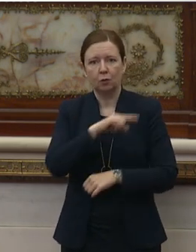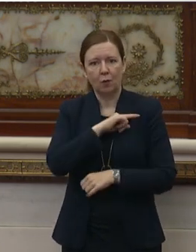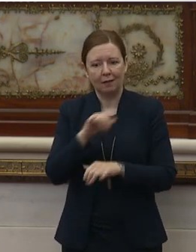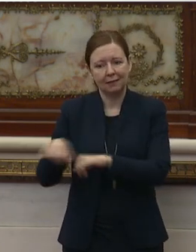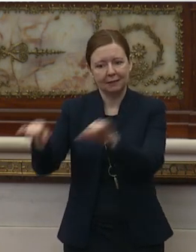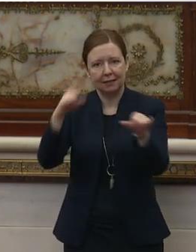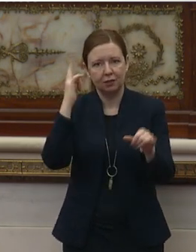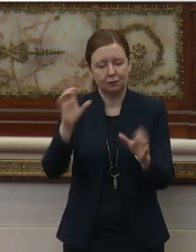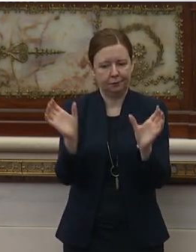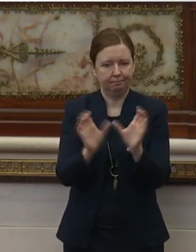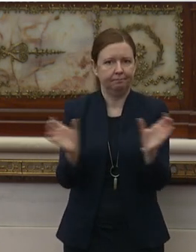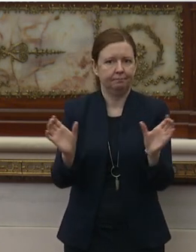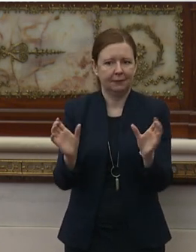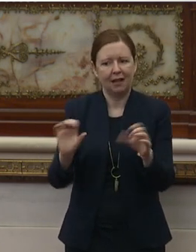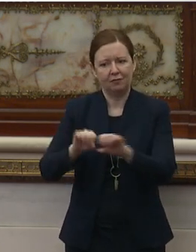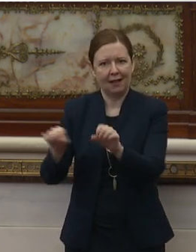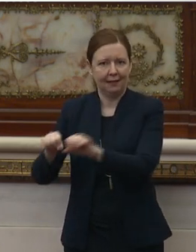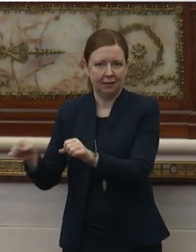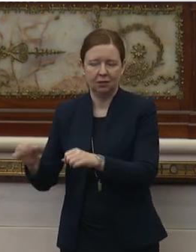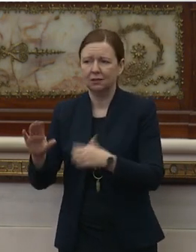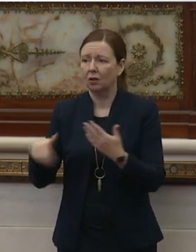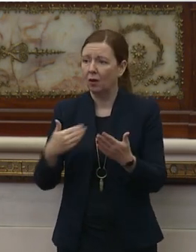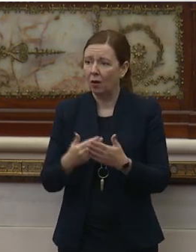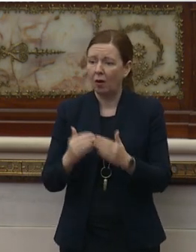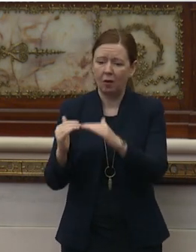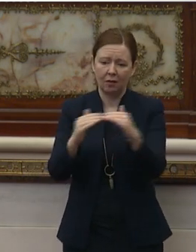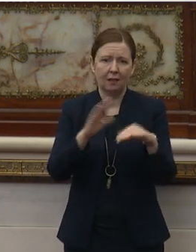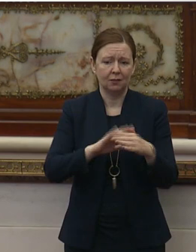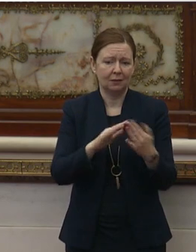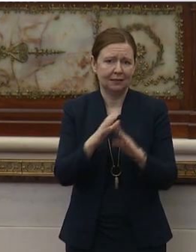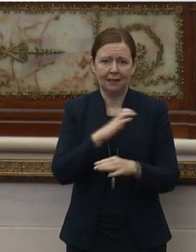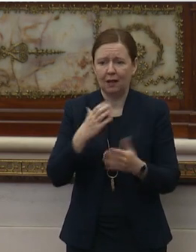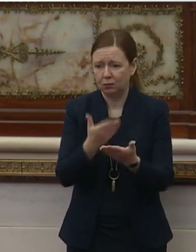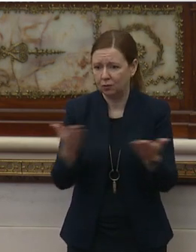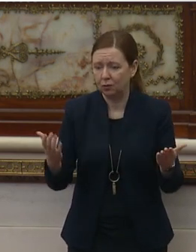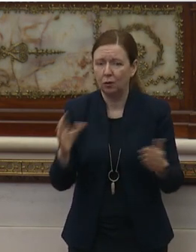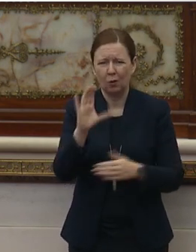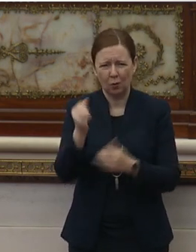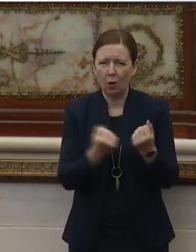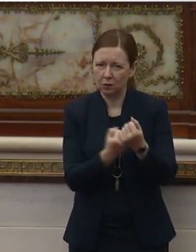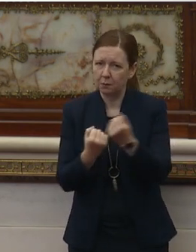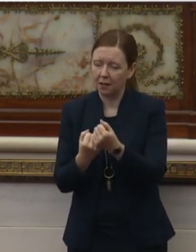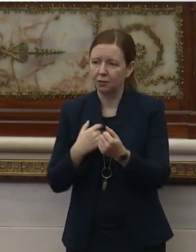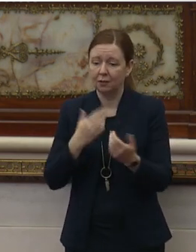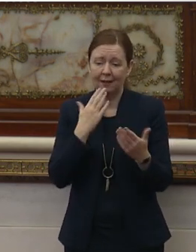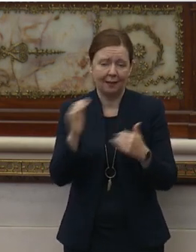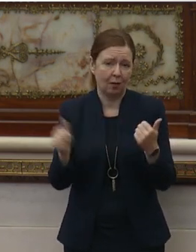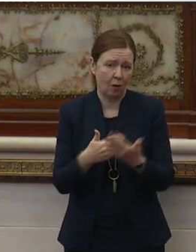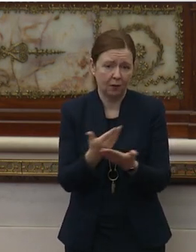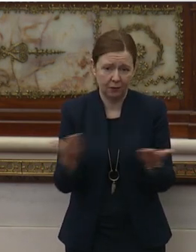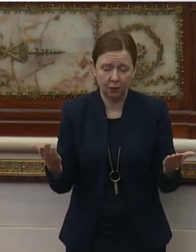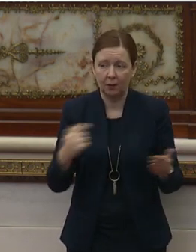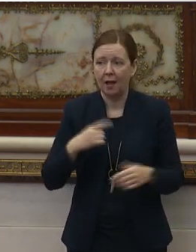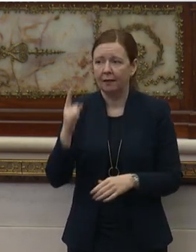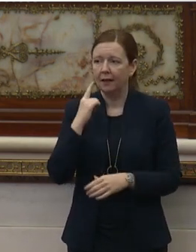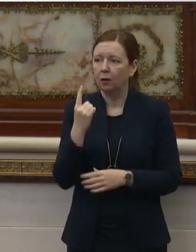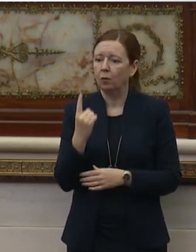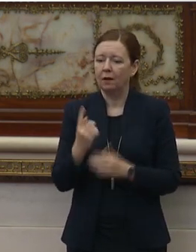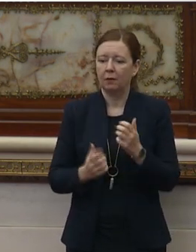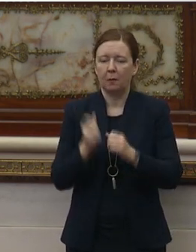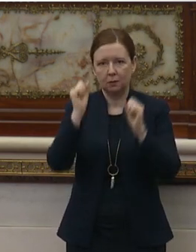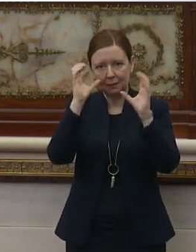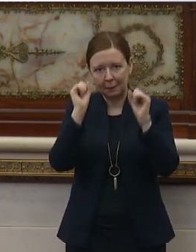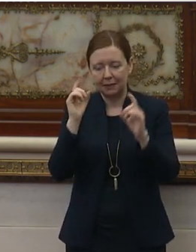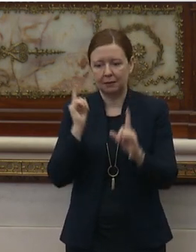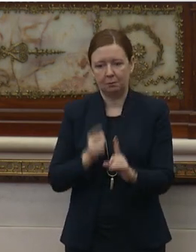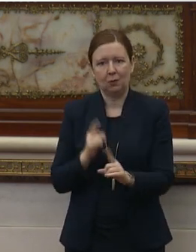enforce violations. And by the way, all the colleagues on City Council co-sponsored, I thank everybody. And I think one of the most amazing